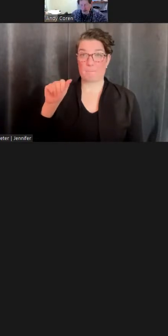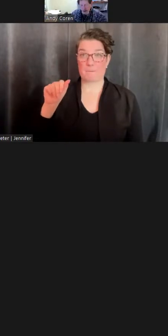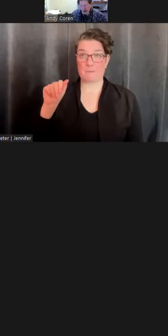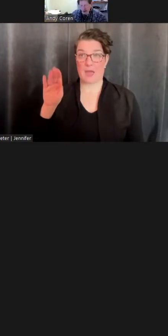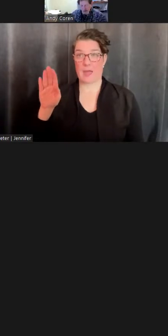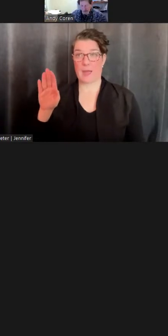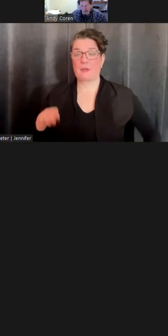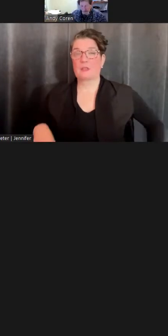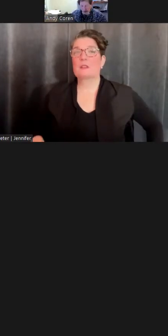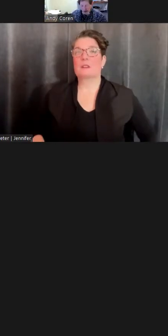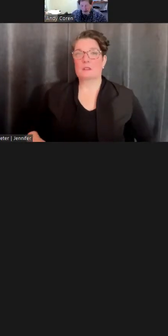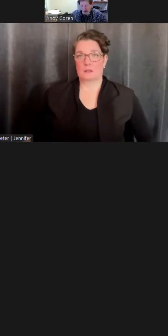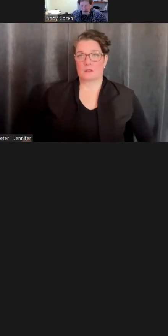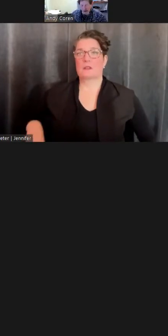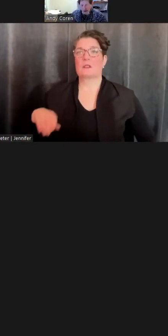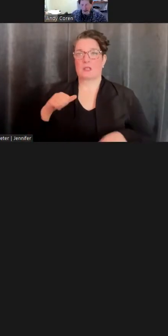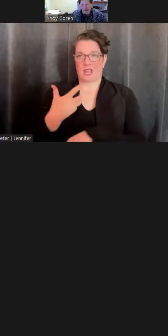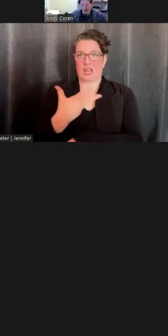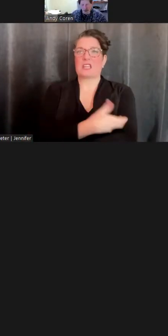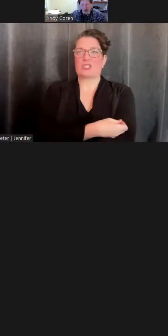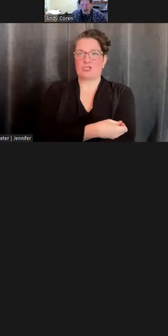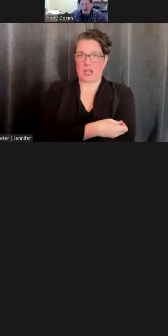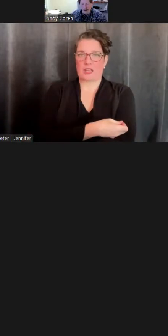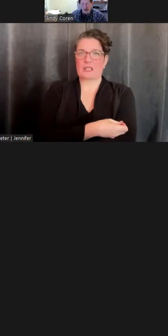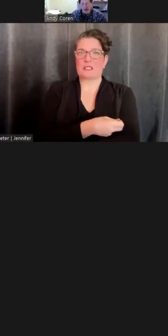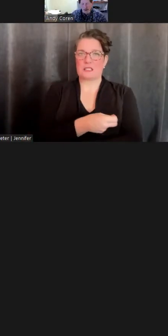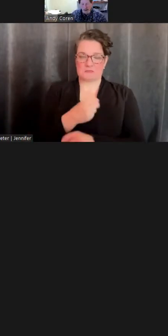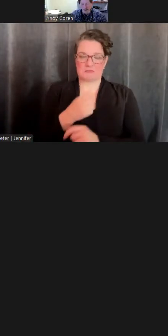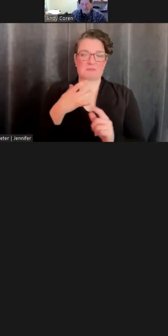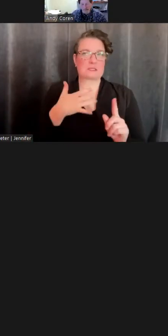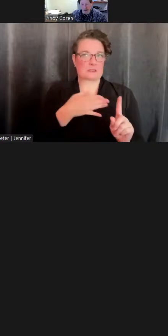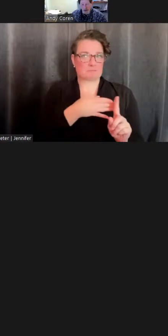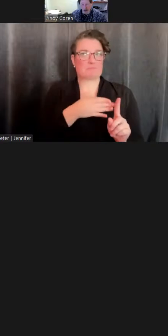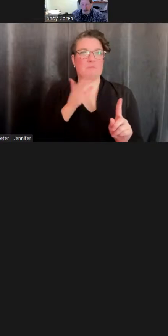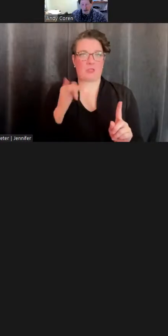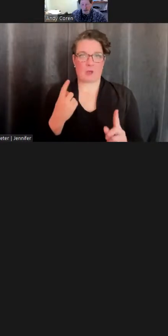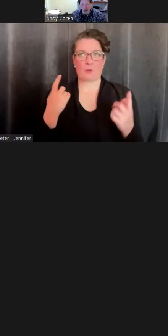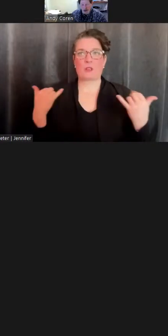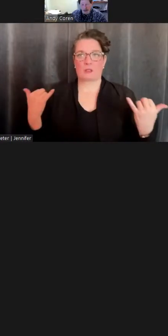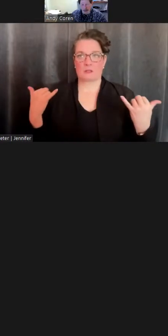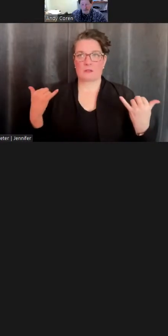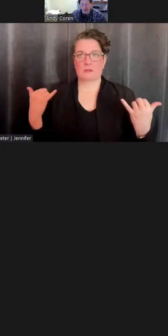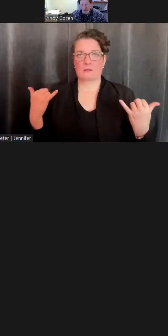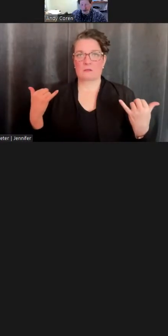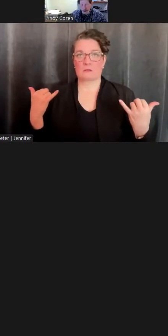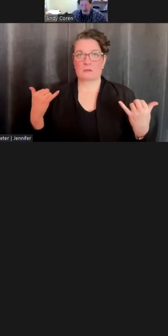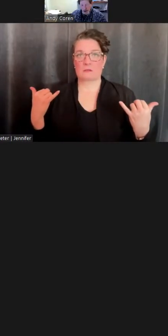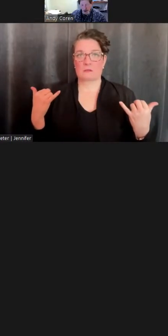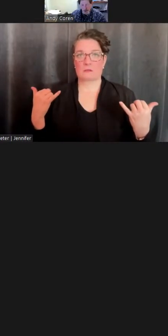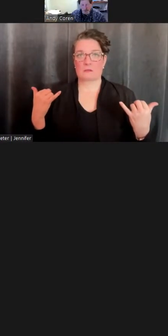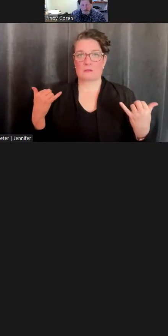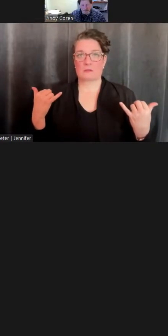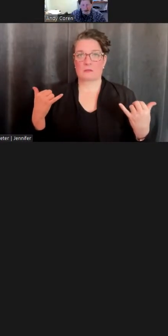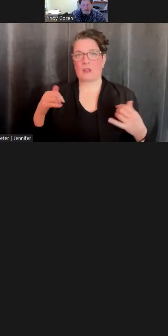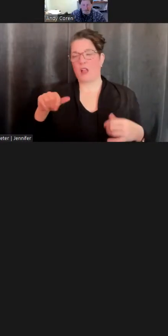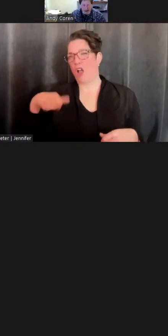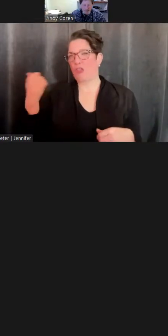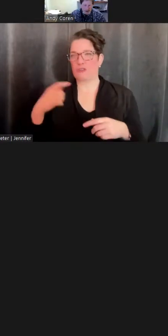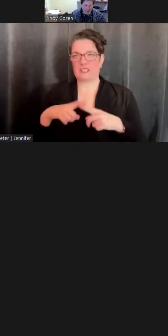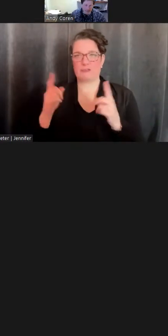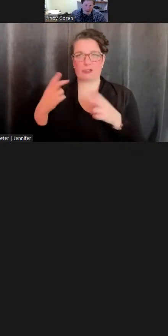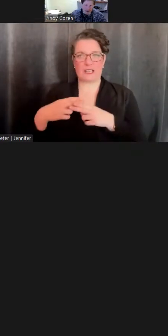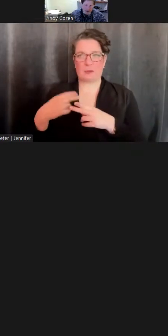injectable monoclonal antibody of choice, where we used to have RegenCov